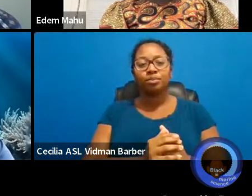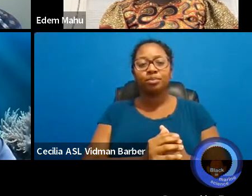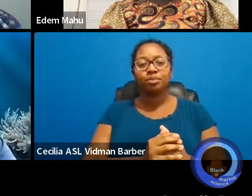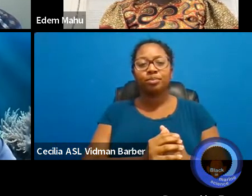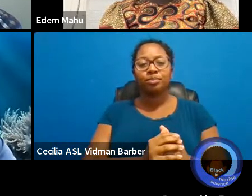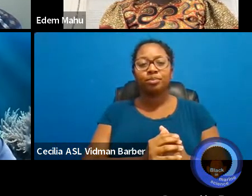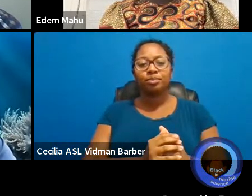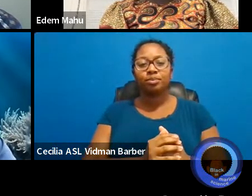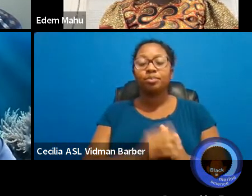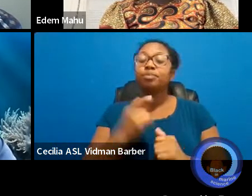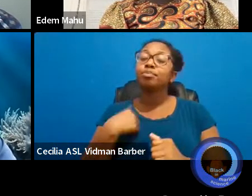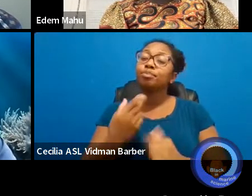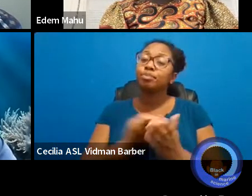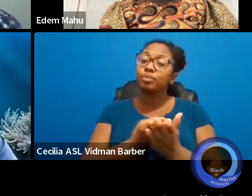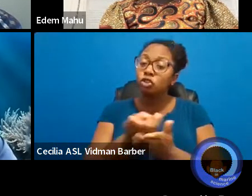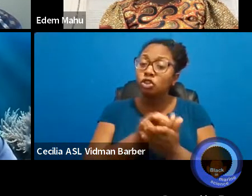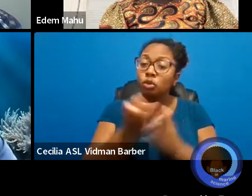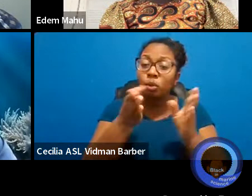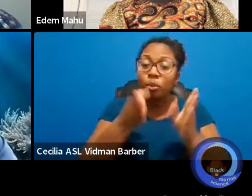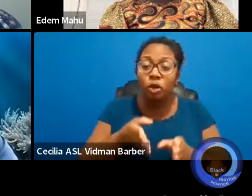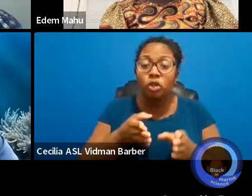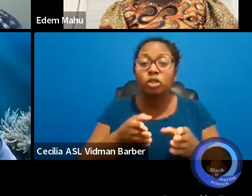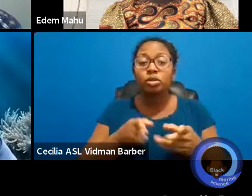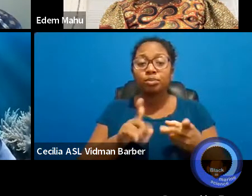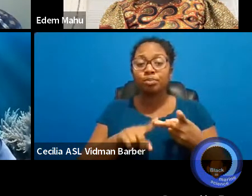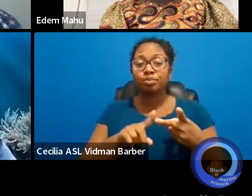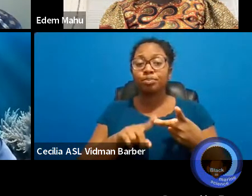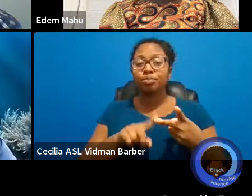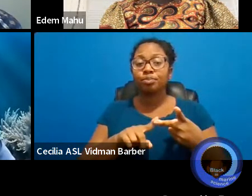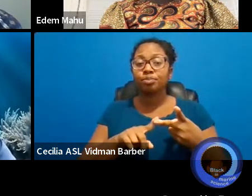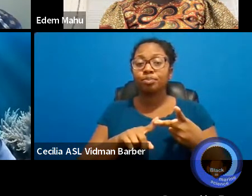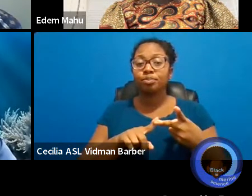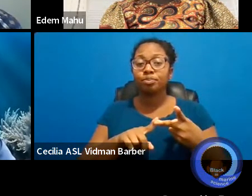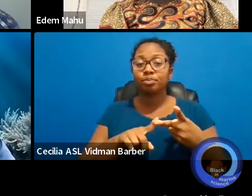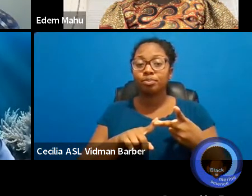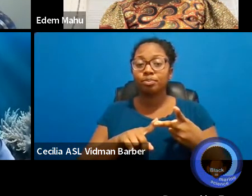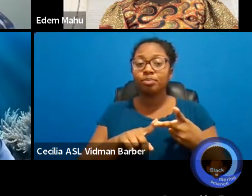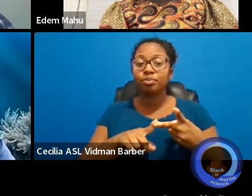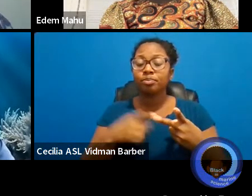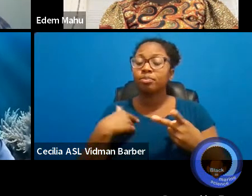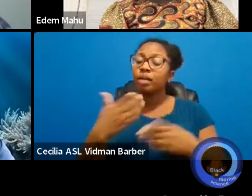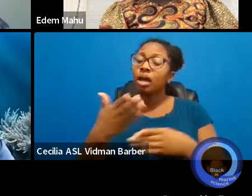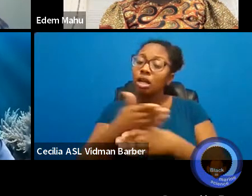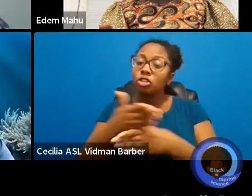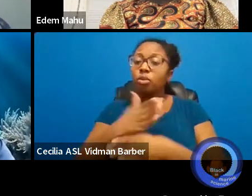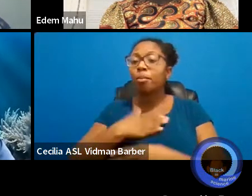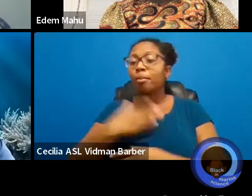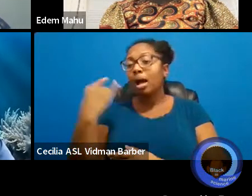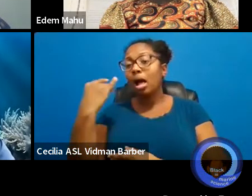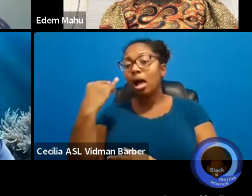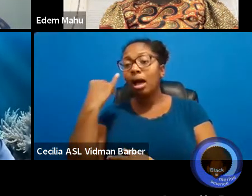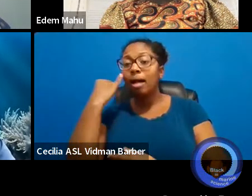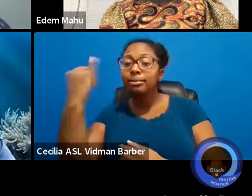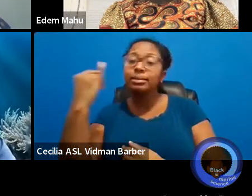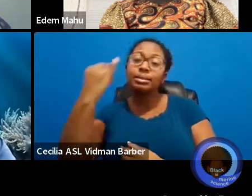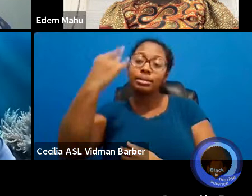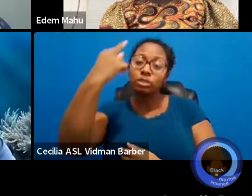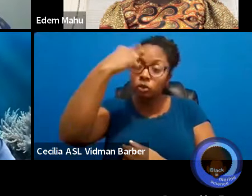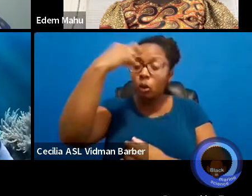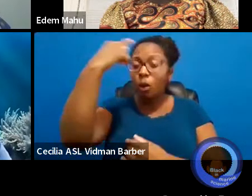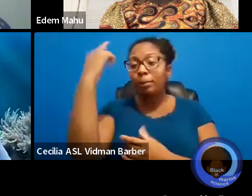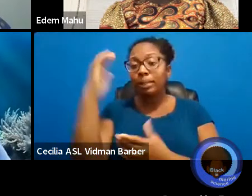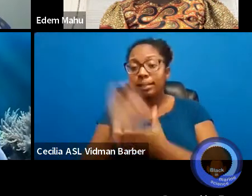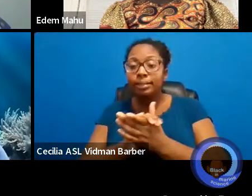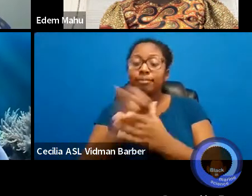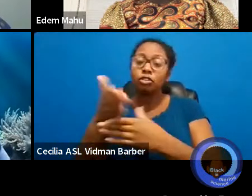I'm a genuine person. I believe, like, I share my true thoughts and belief and opinions with the world. I express